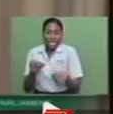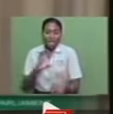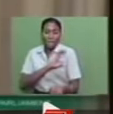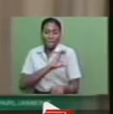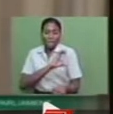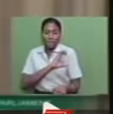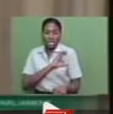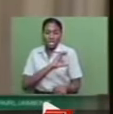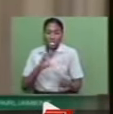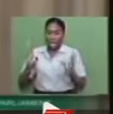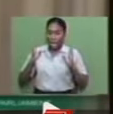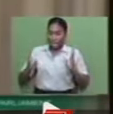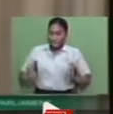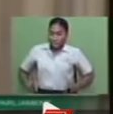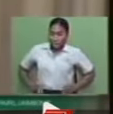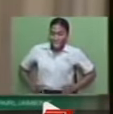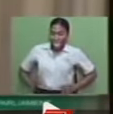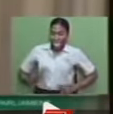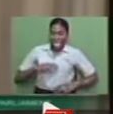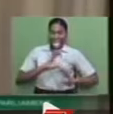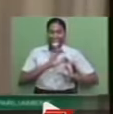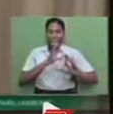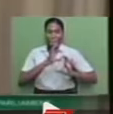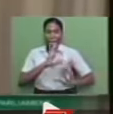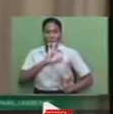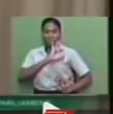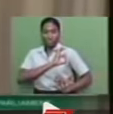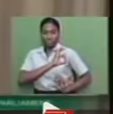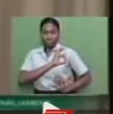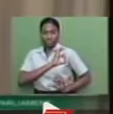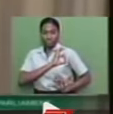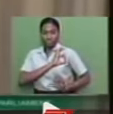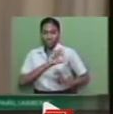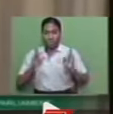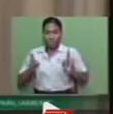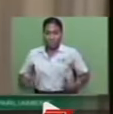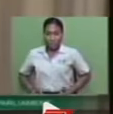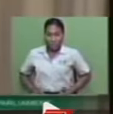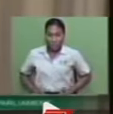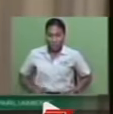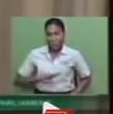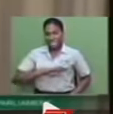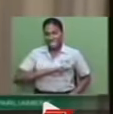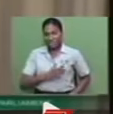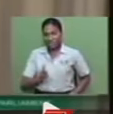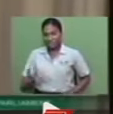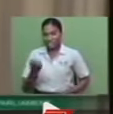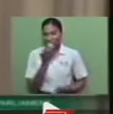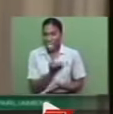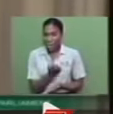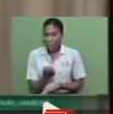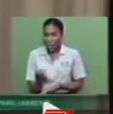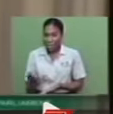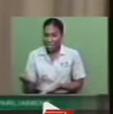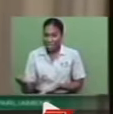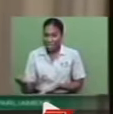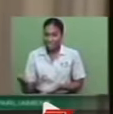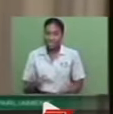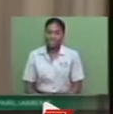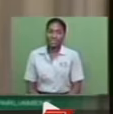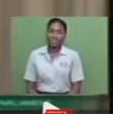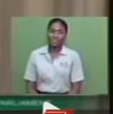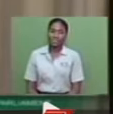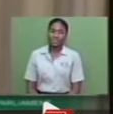tasers, non-lethal equipment, other equipment required urgently by the TTPS to equip